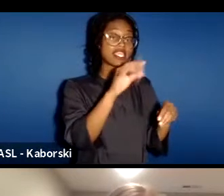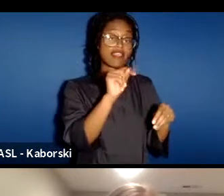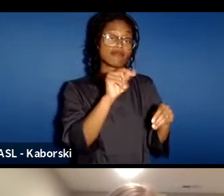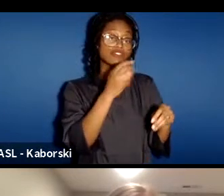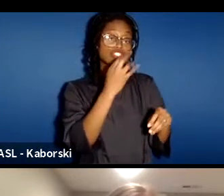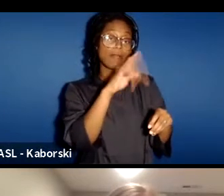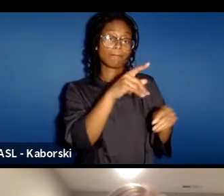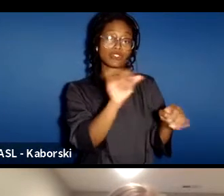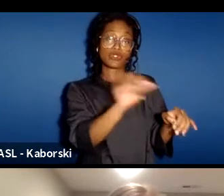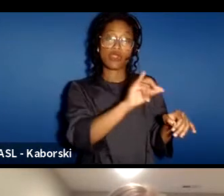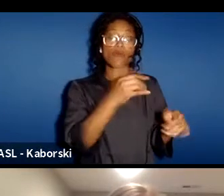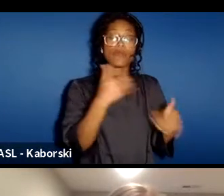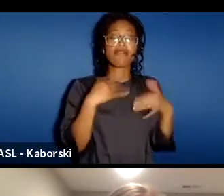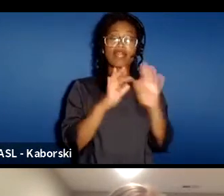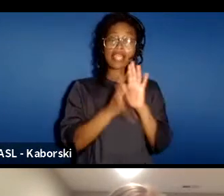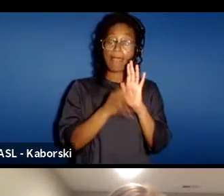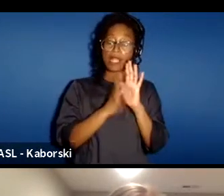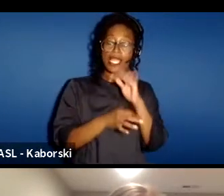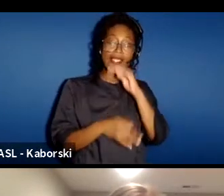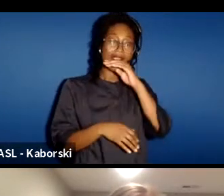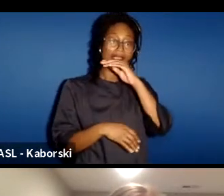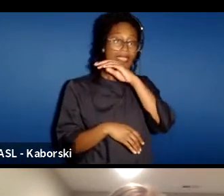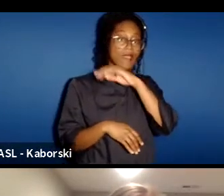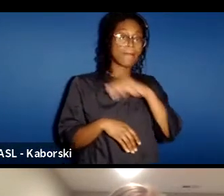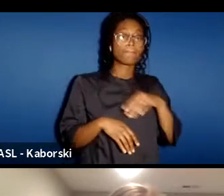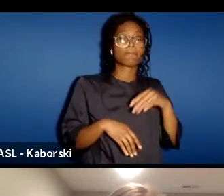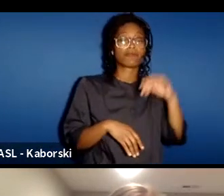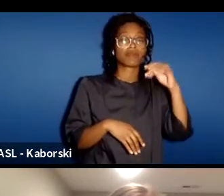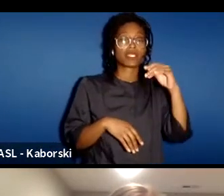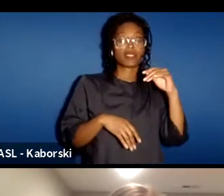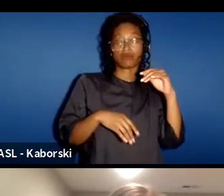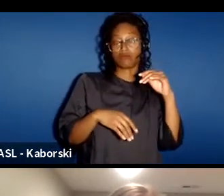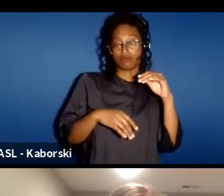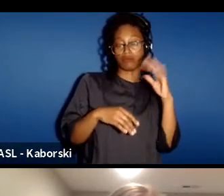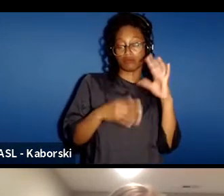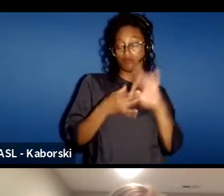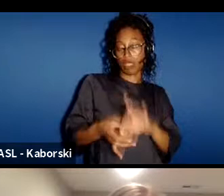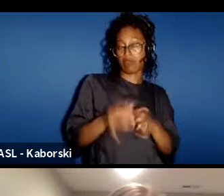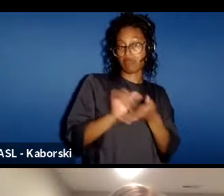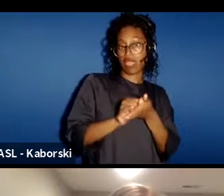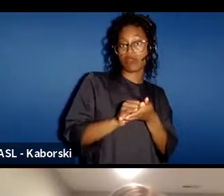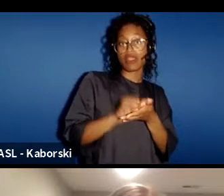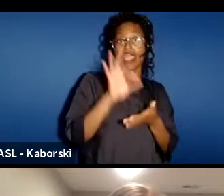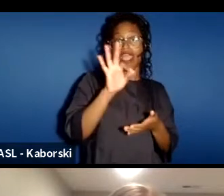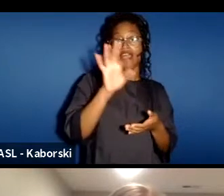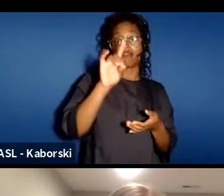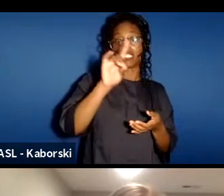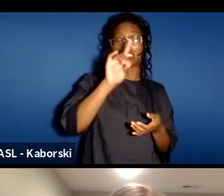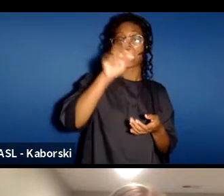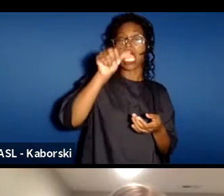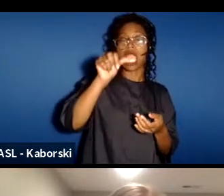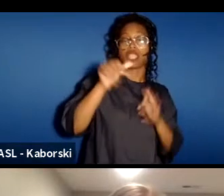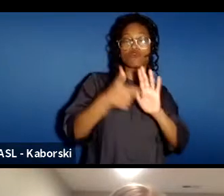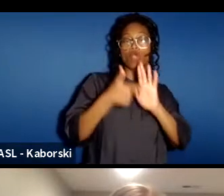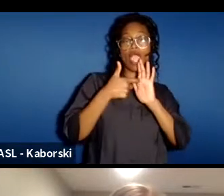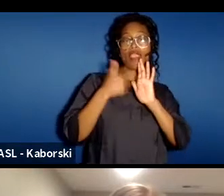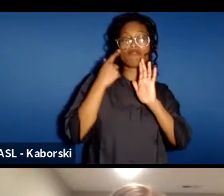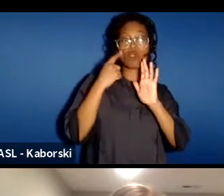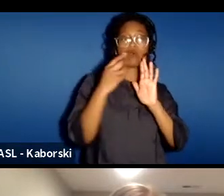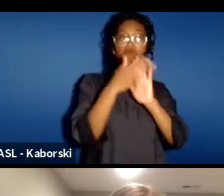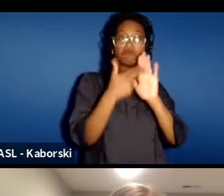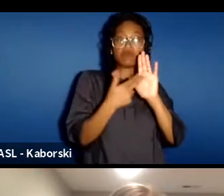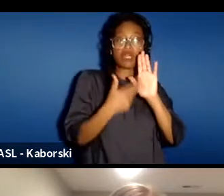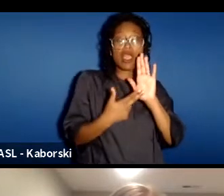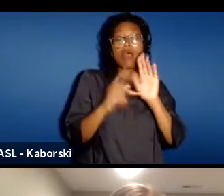was a labeling component to that as well. There are various FDA required things that you have to have on the